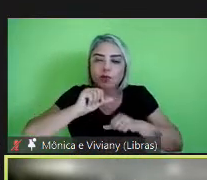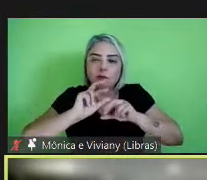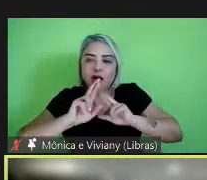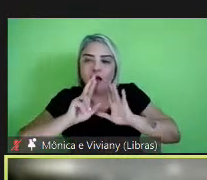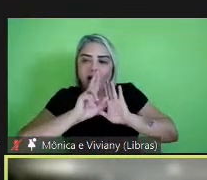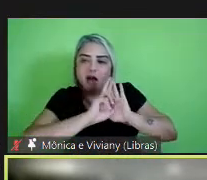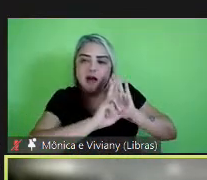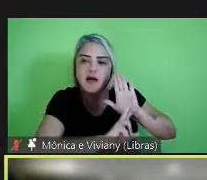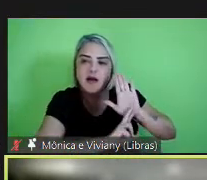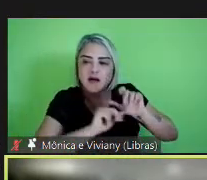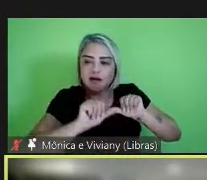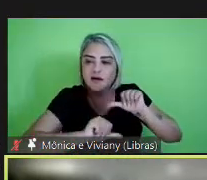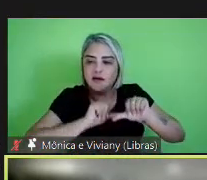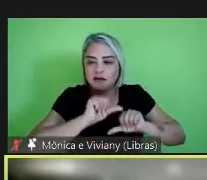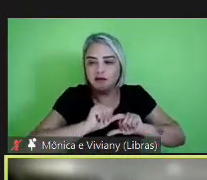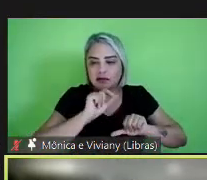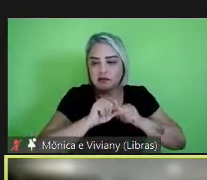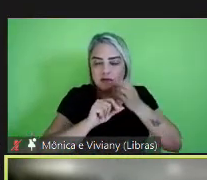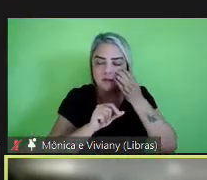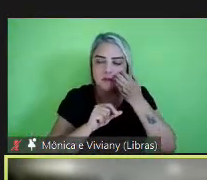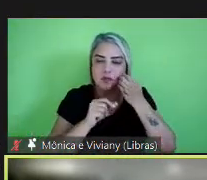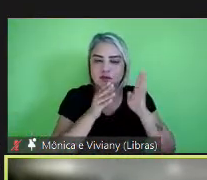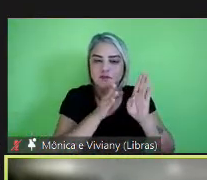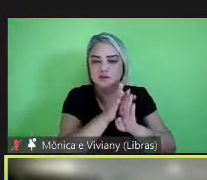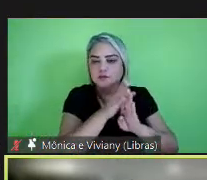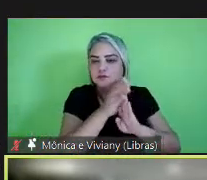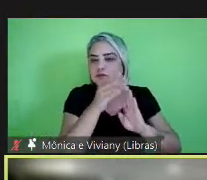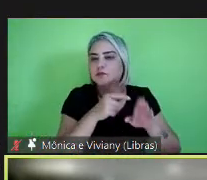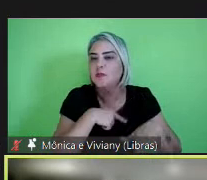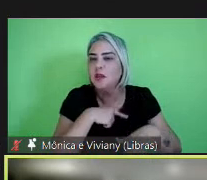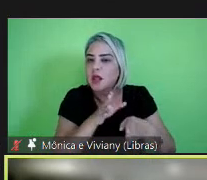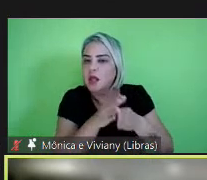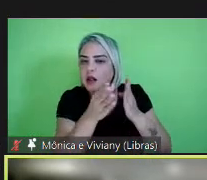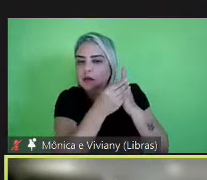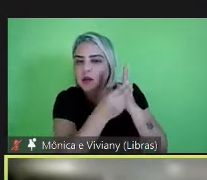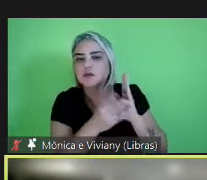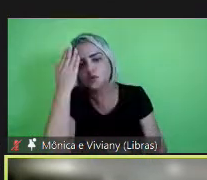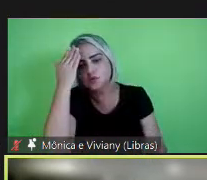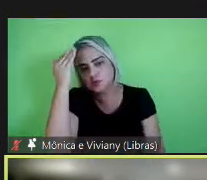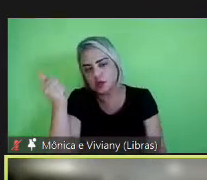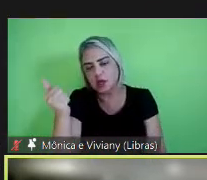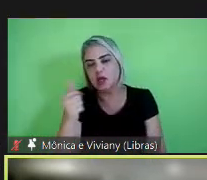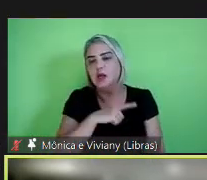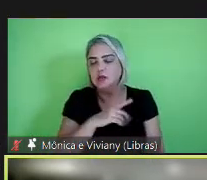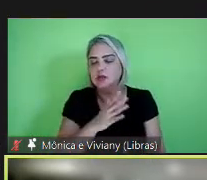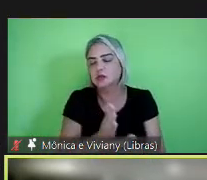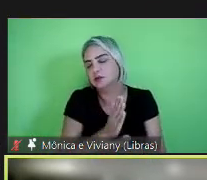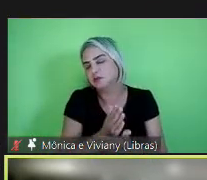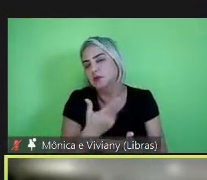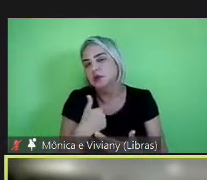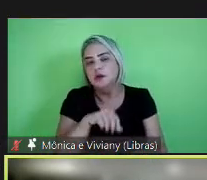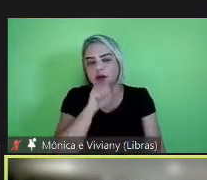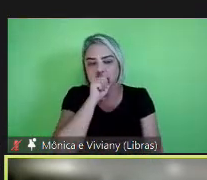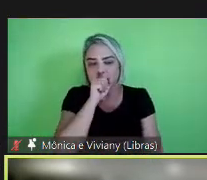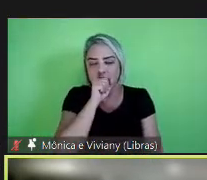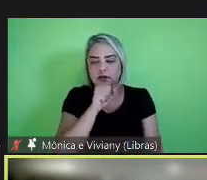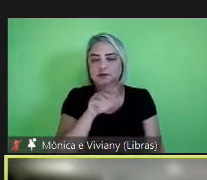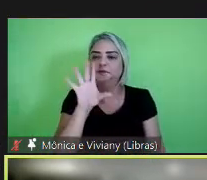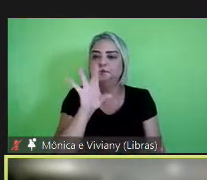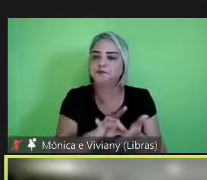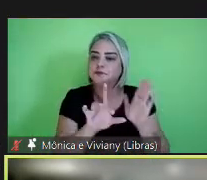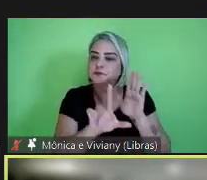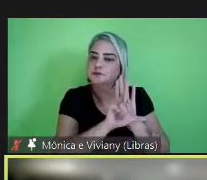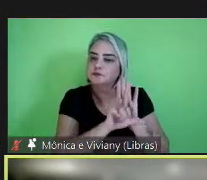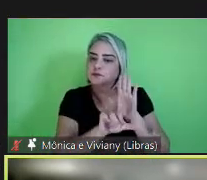years and made some success. We've had some success in terms of delivering legislation on the soft drinks